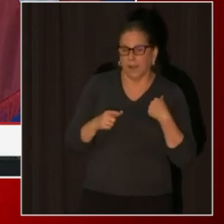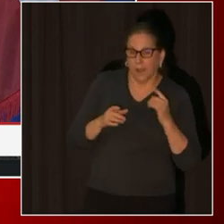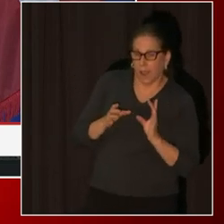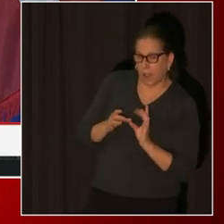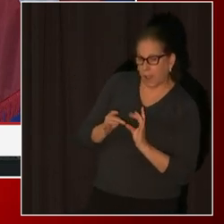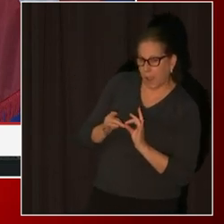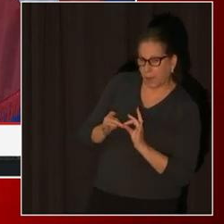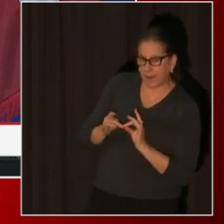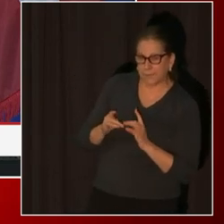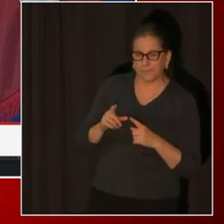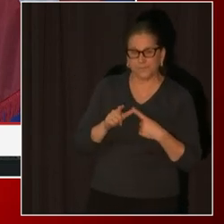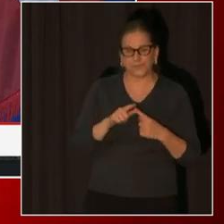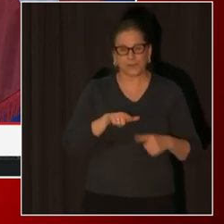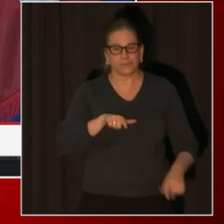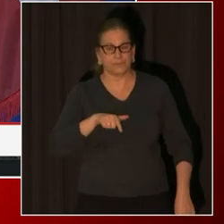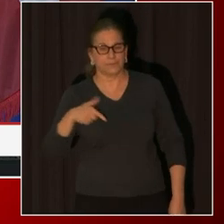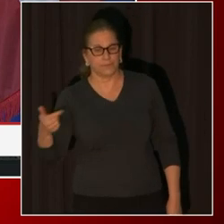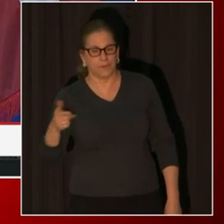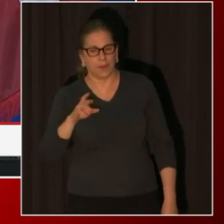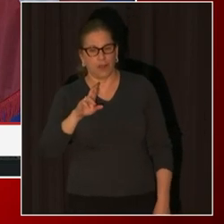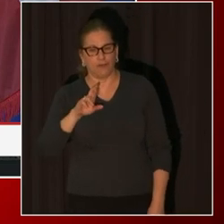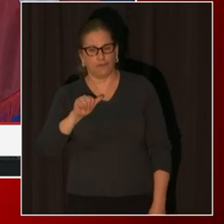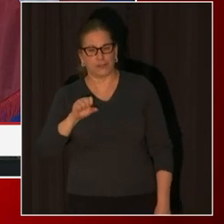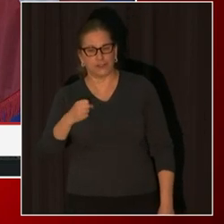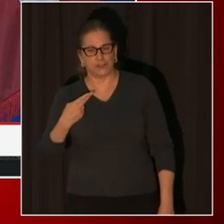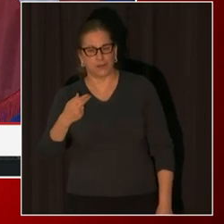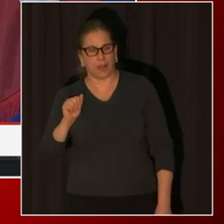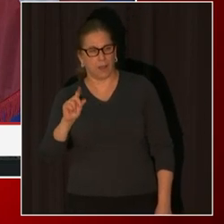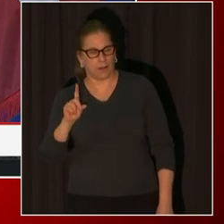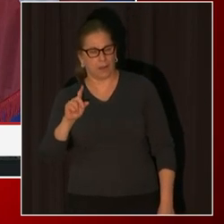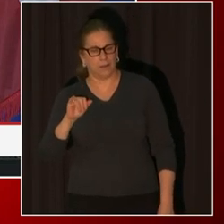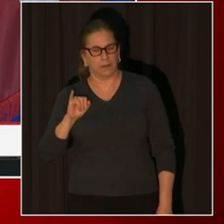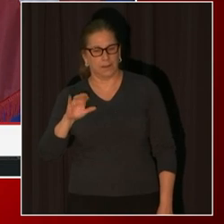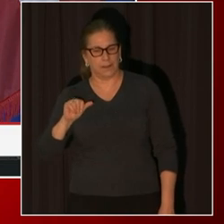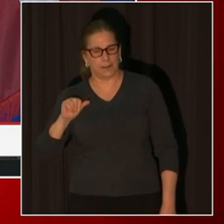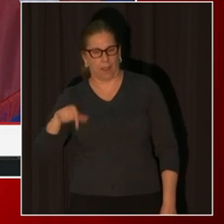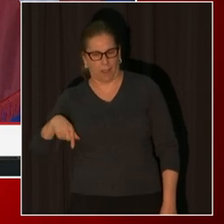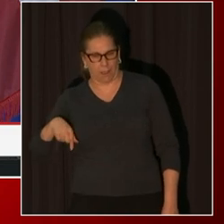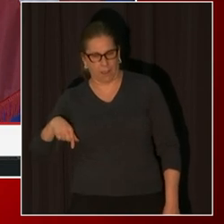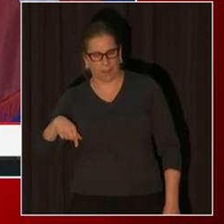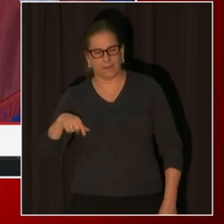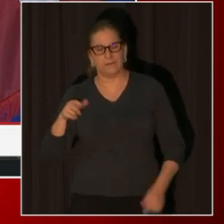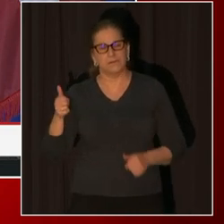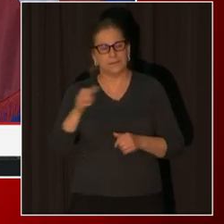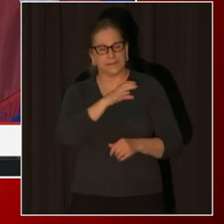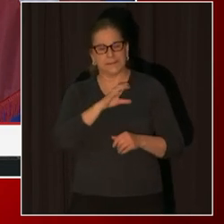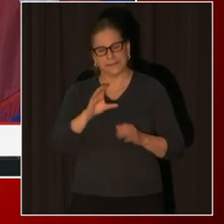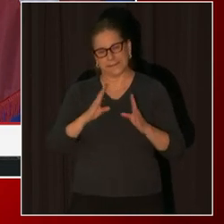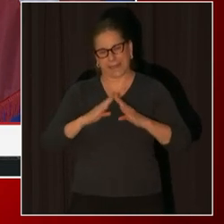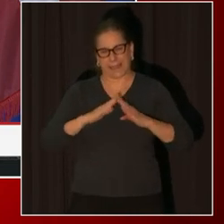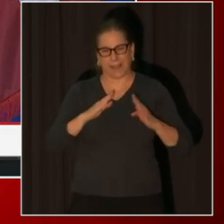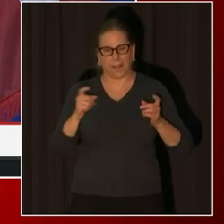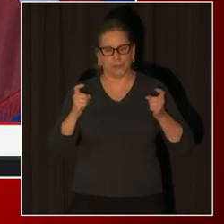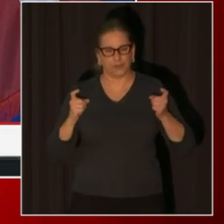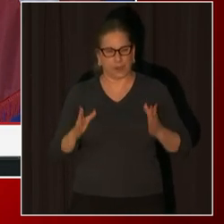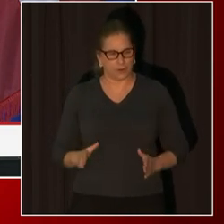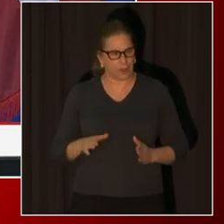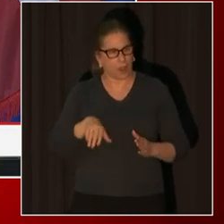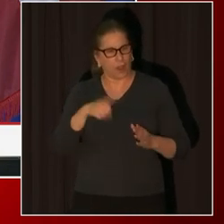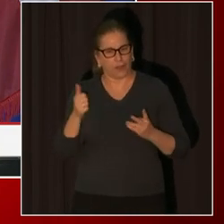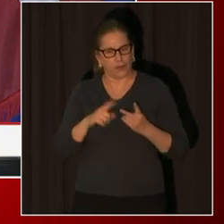Young, our city administrator, and Jenny Reed, our budget director, to talk specifically about what's in our budget. Mr. Chairman.